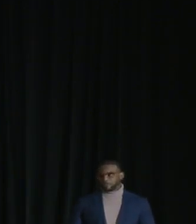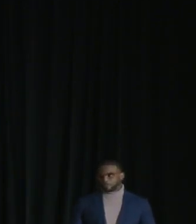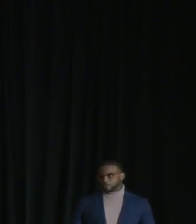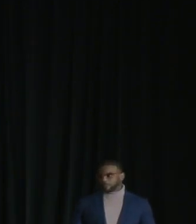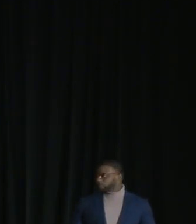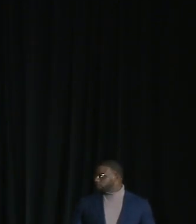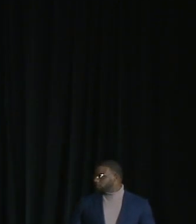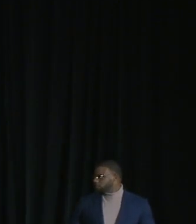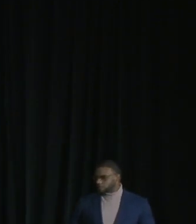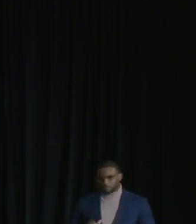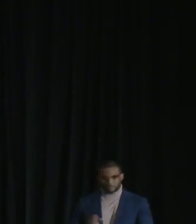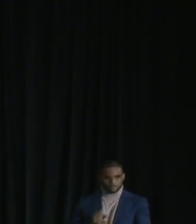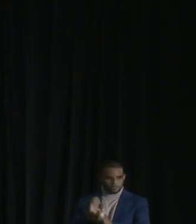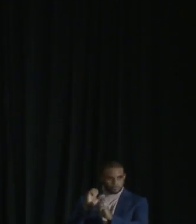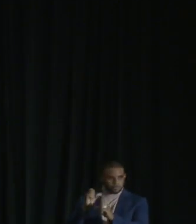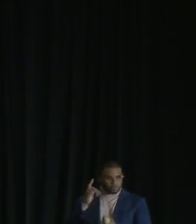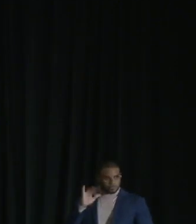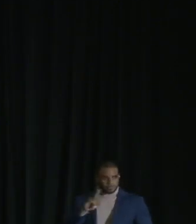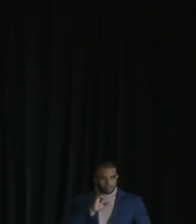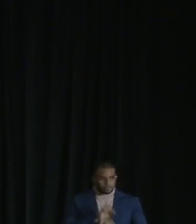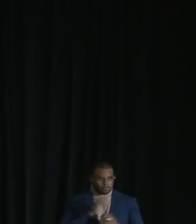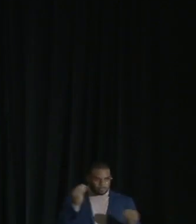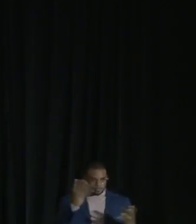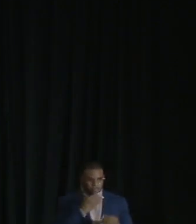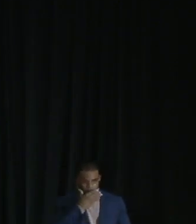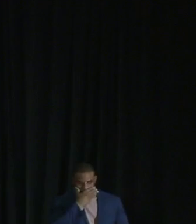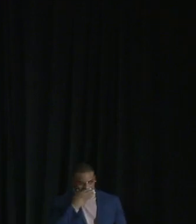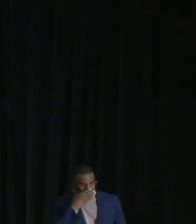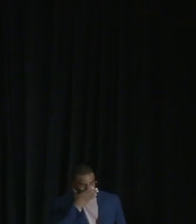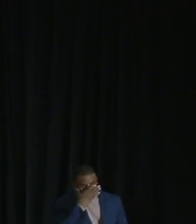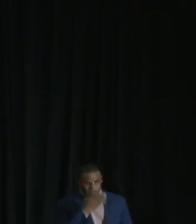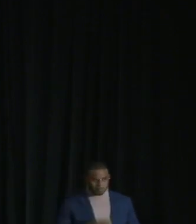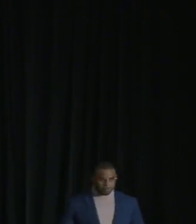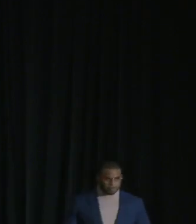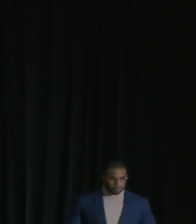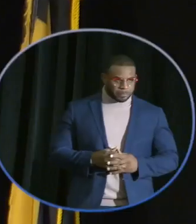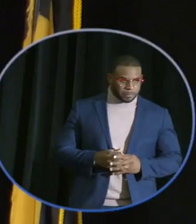The most amazing voice, absolutely beautiful.